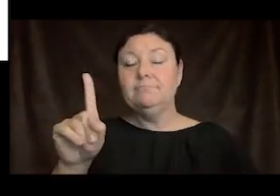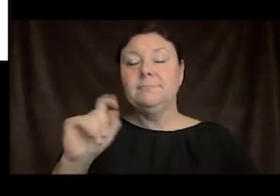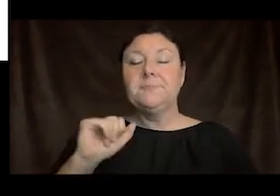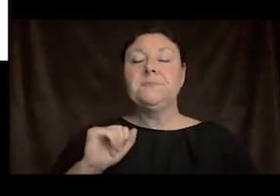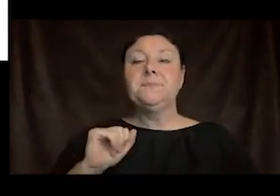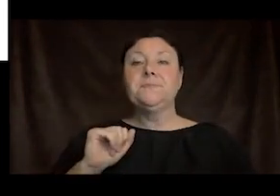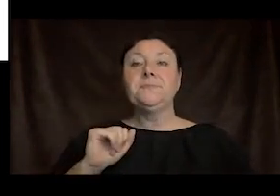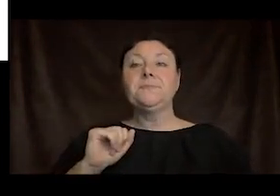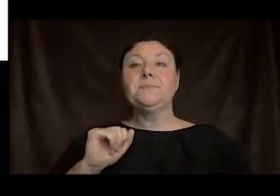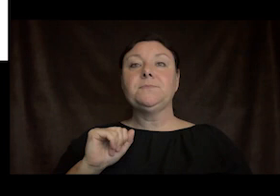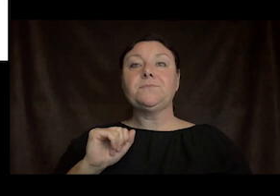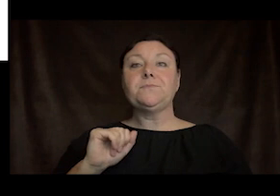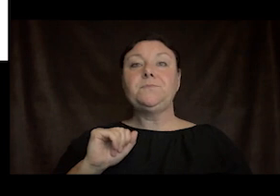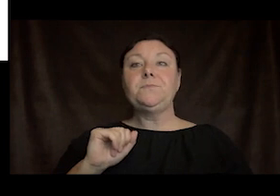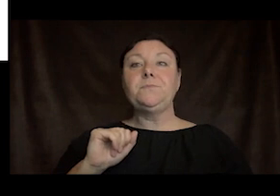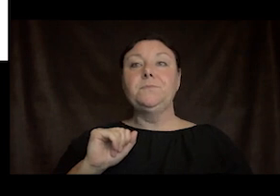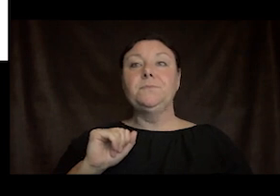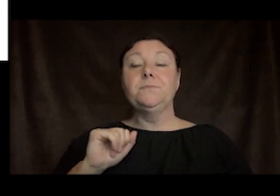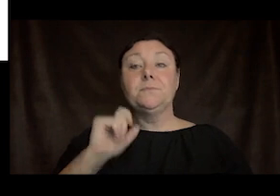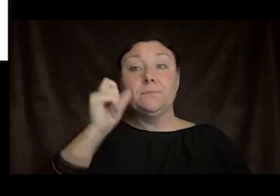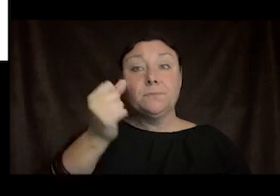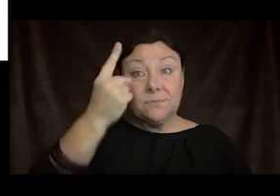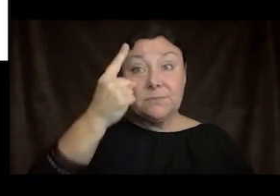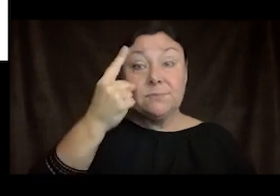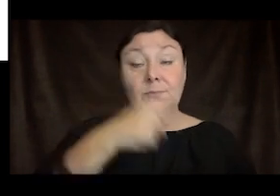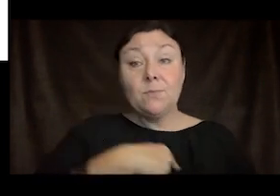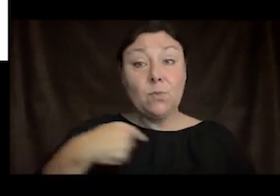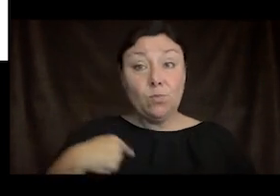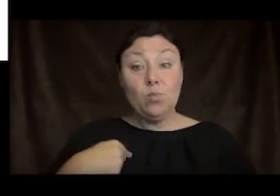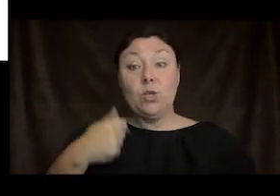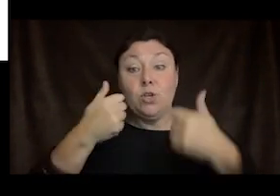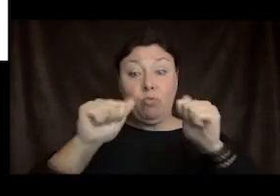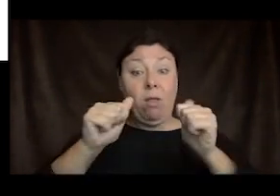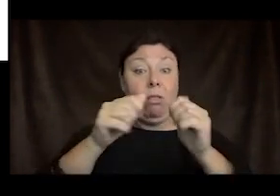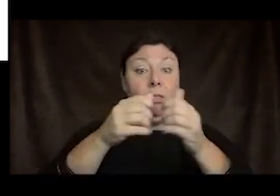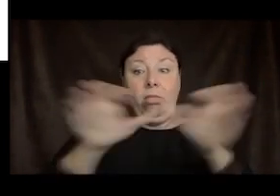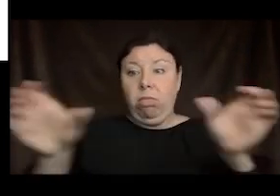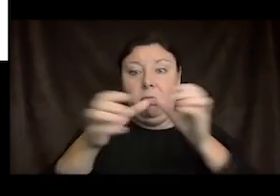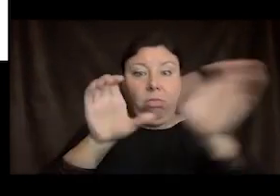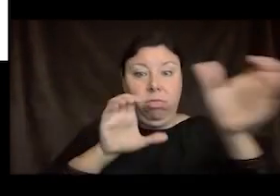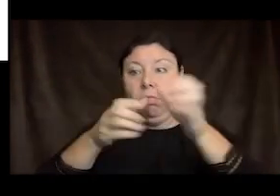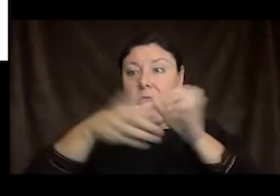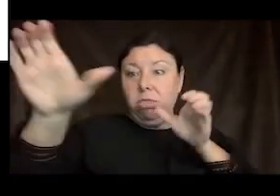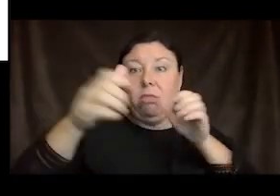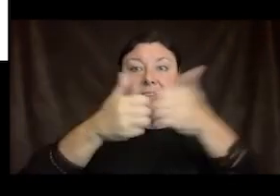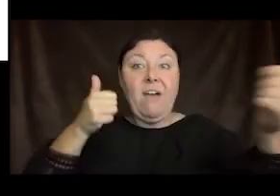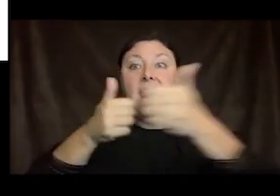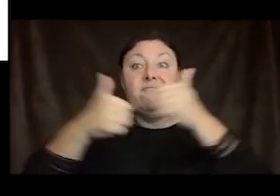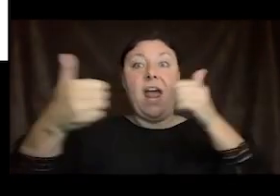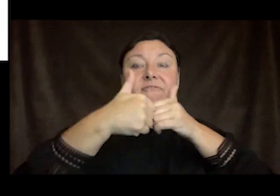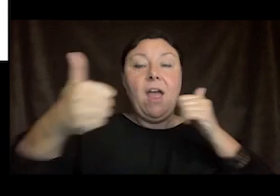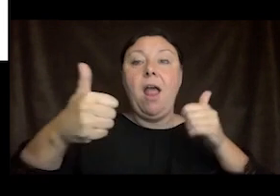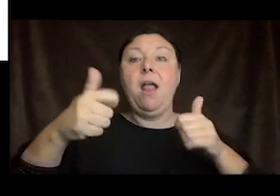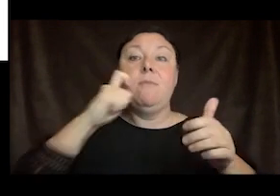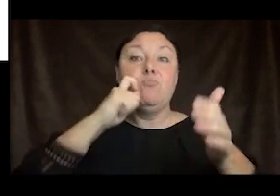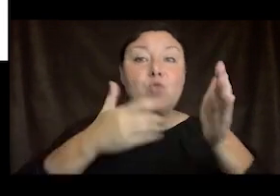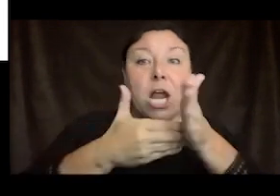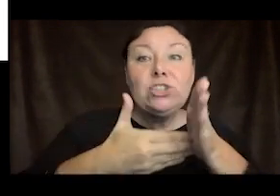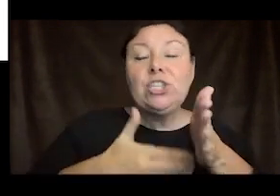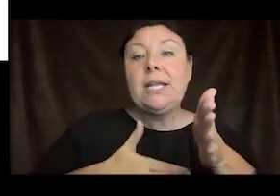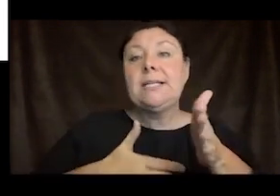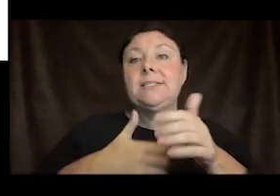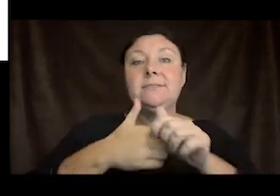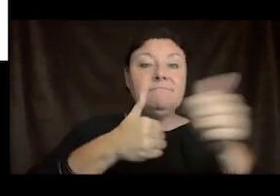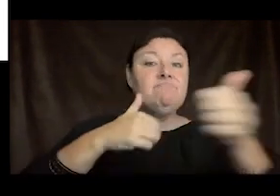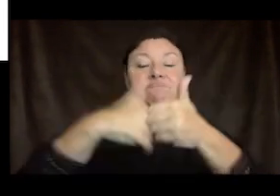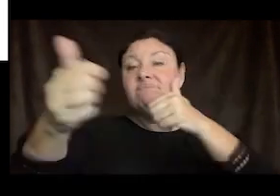ways that once we try to take them apart, once we decide to be prejudiced or